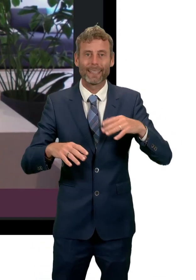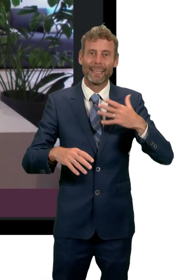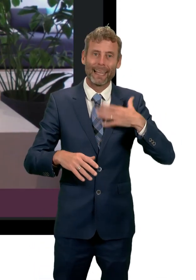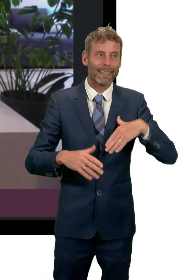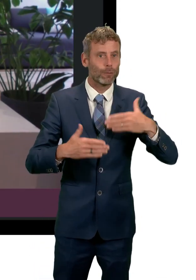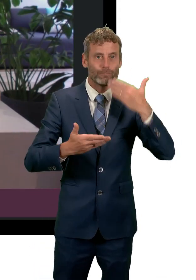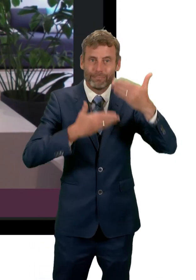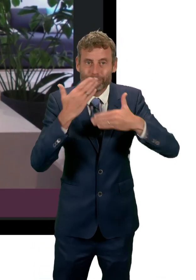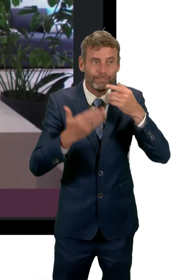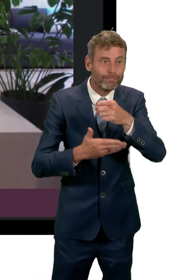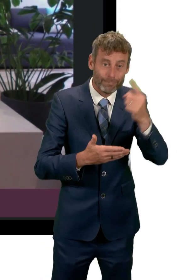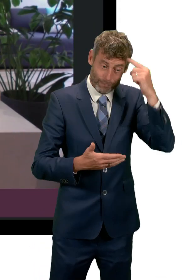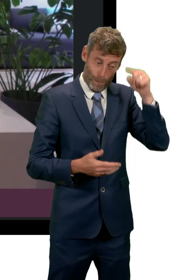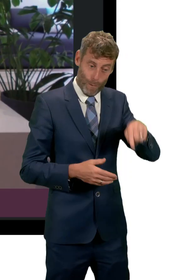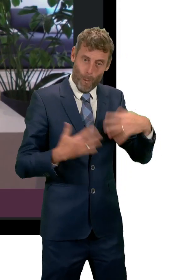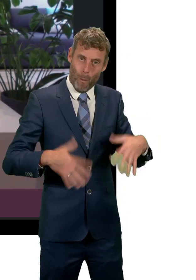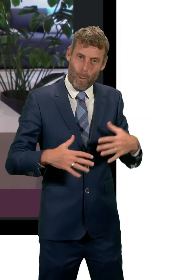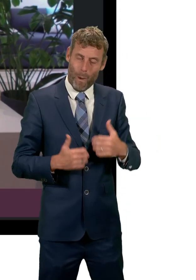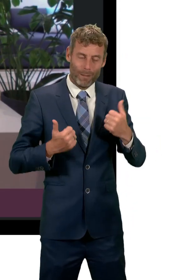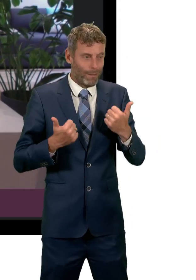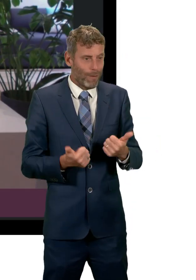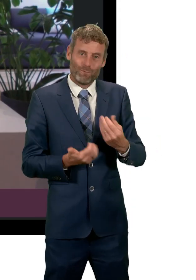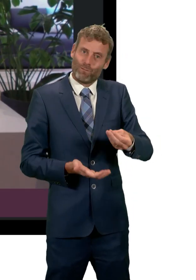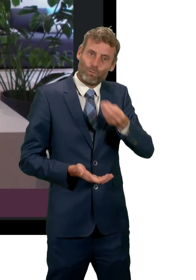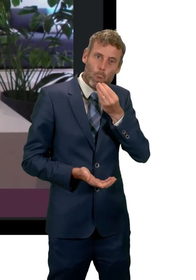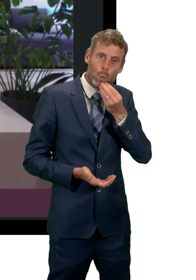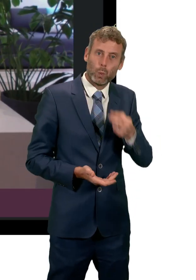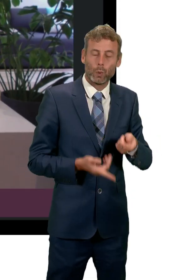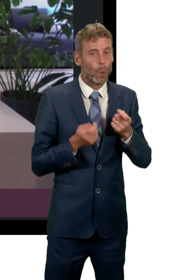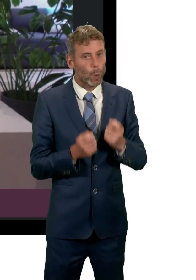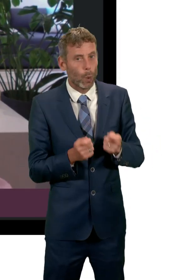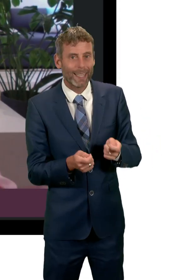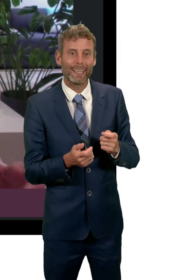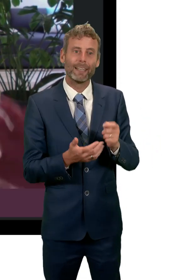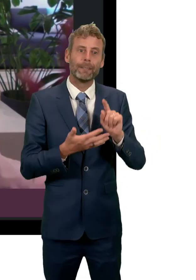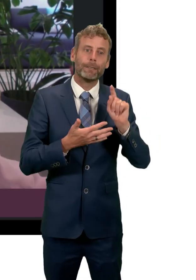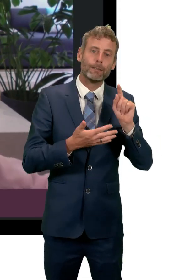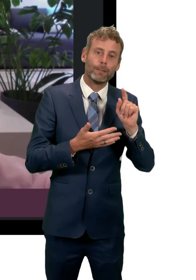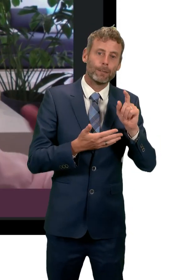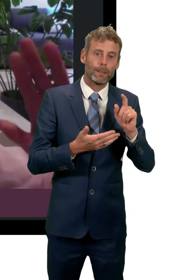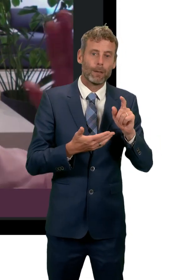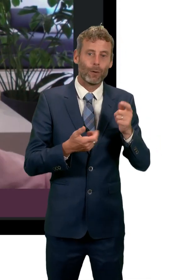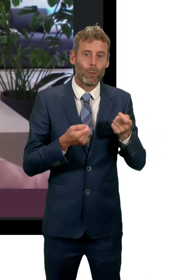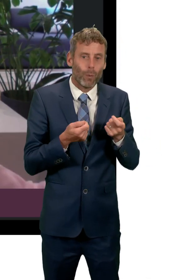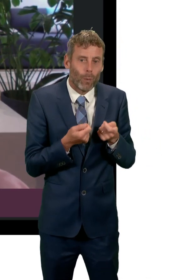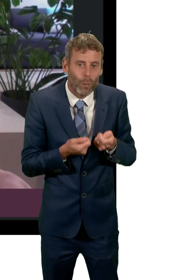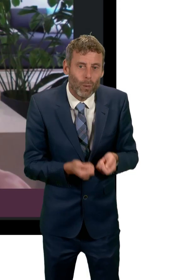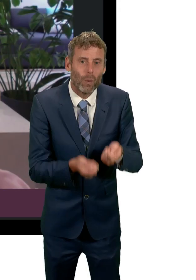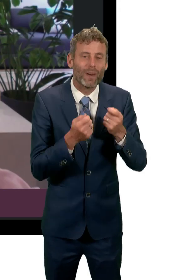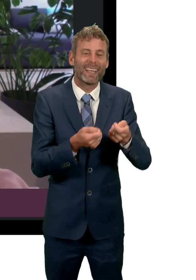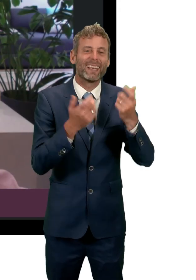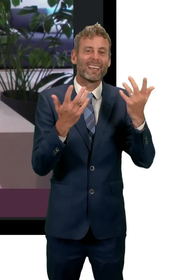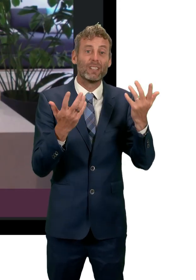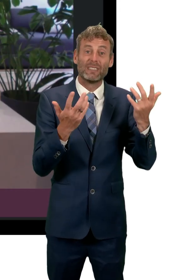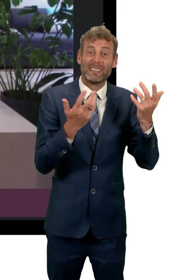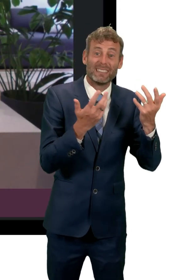stories which go beyond, I don't know, you know, cookery. Sorry, not cookery per se, but